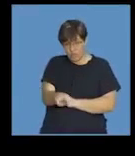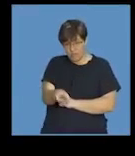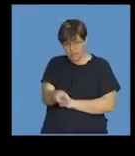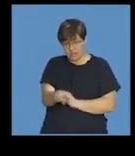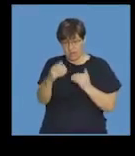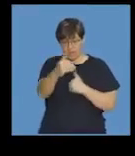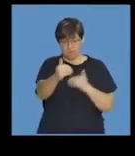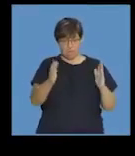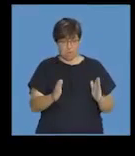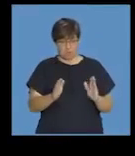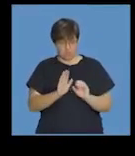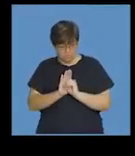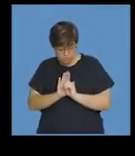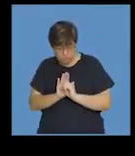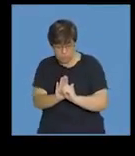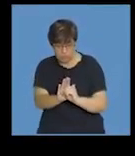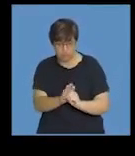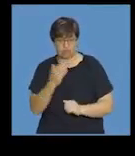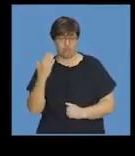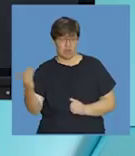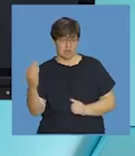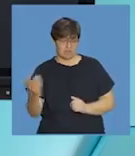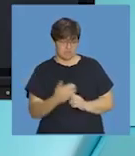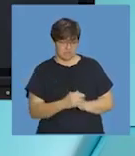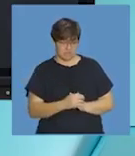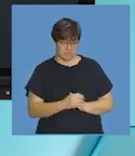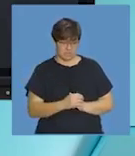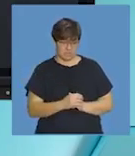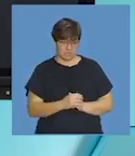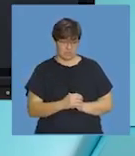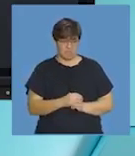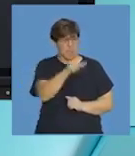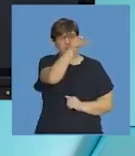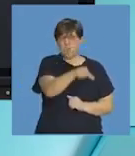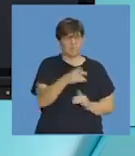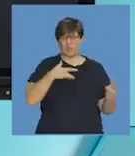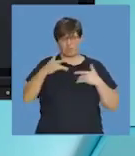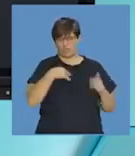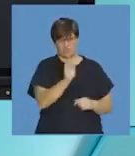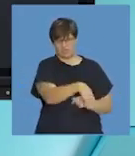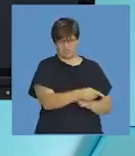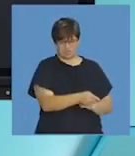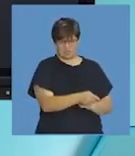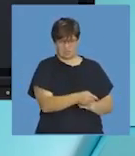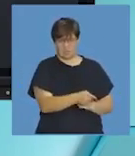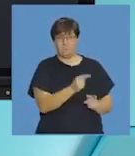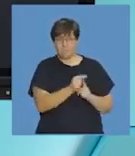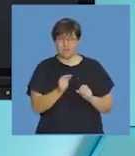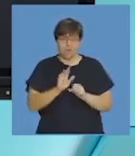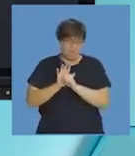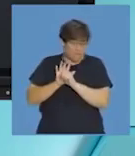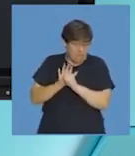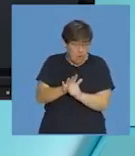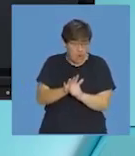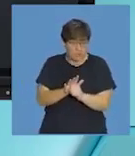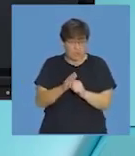a box to the right. We're not going to worry about the person, but what I want is I want all the forces that are